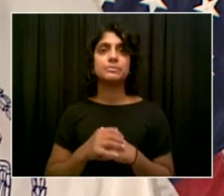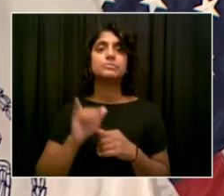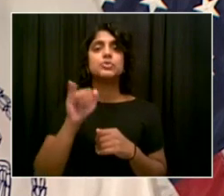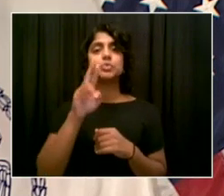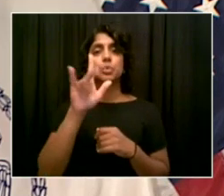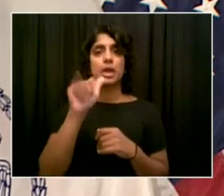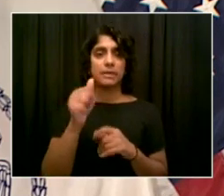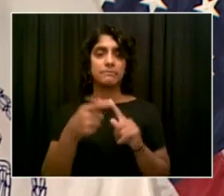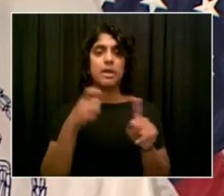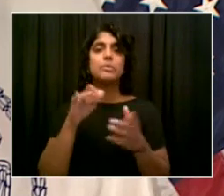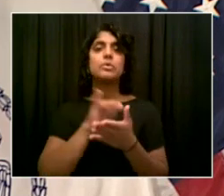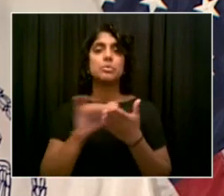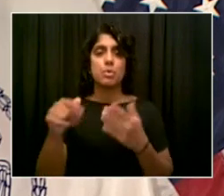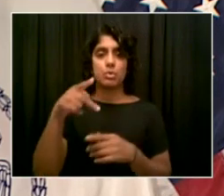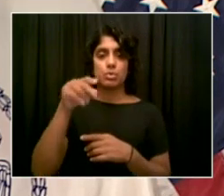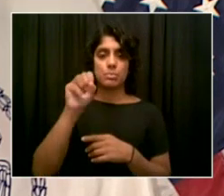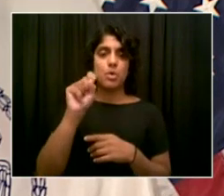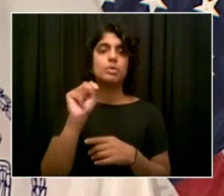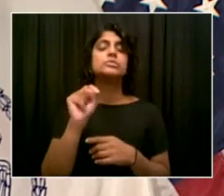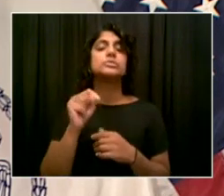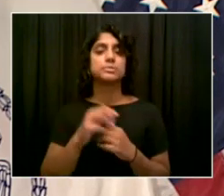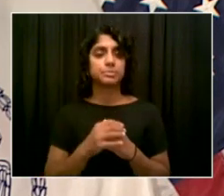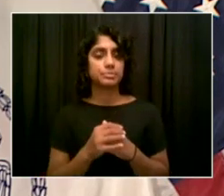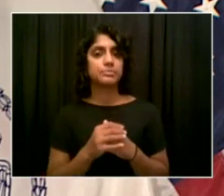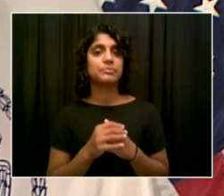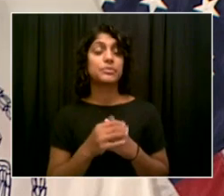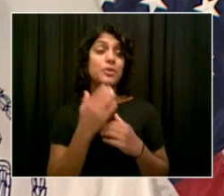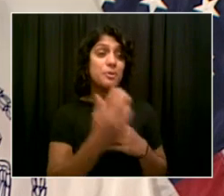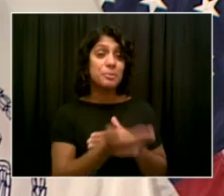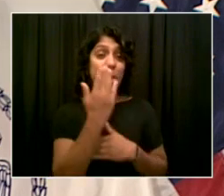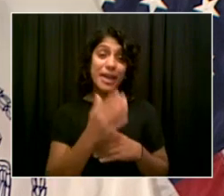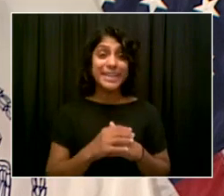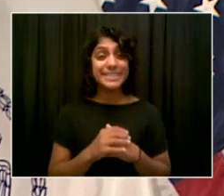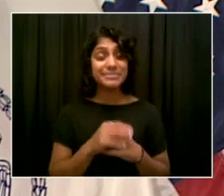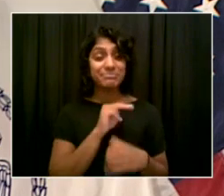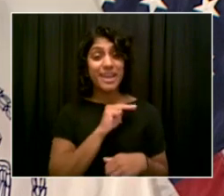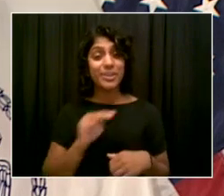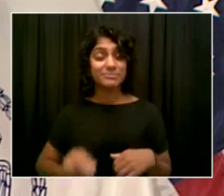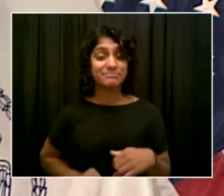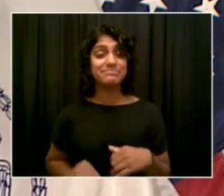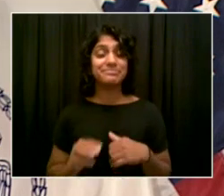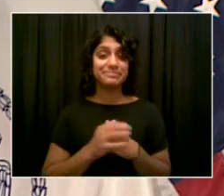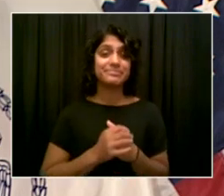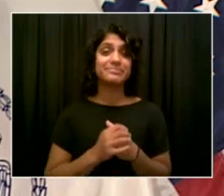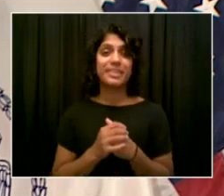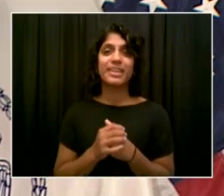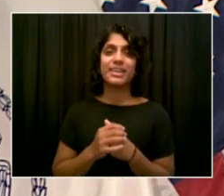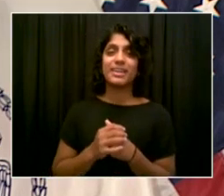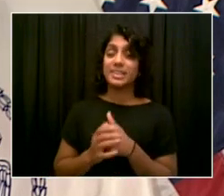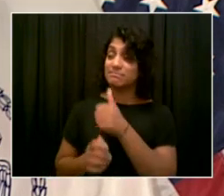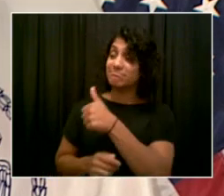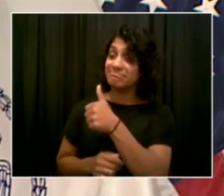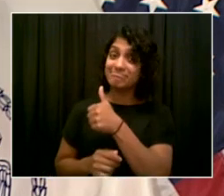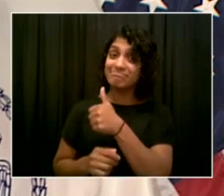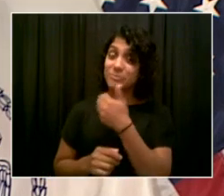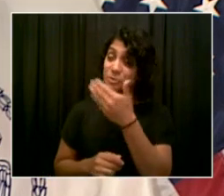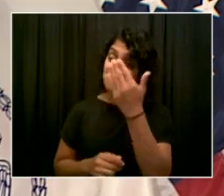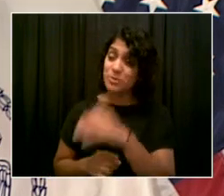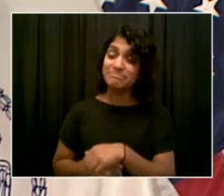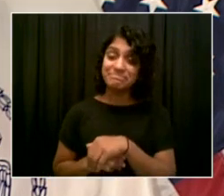Hi, good morning, Mr. Mayor. Hey, Julia, how you doing? Good. I wonder if you agree with